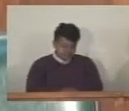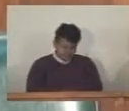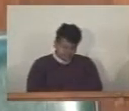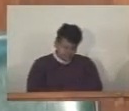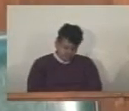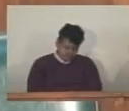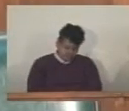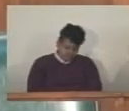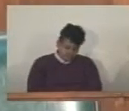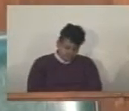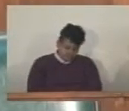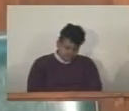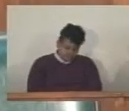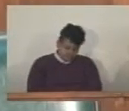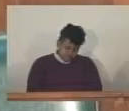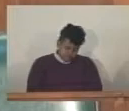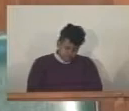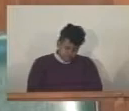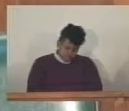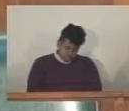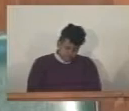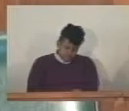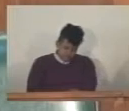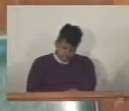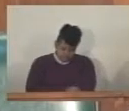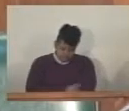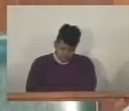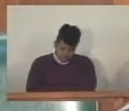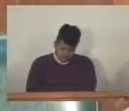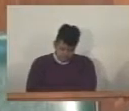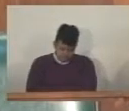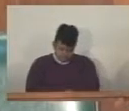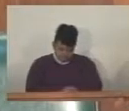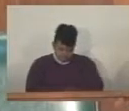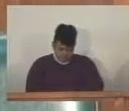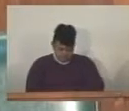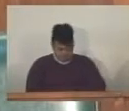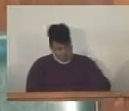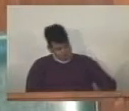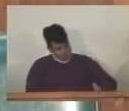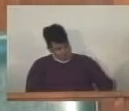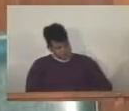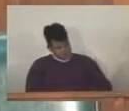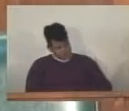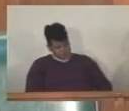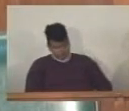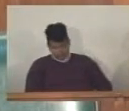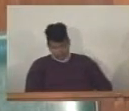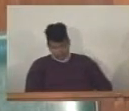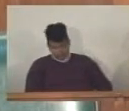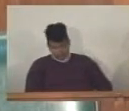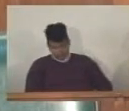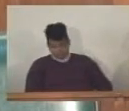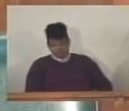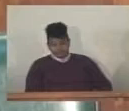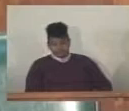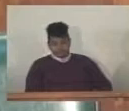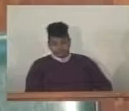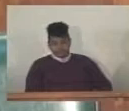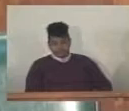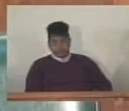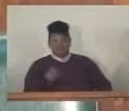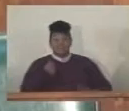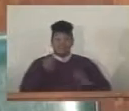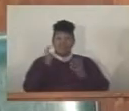If I got up here this morning and said, I am not supporting this, there would be